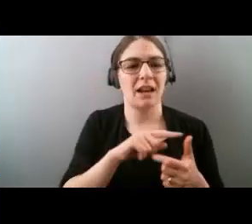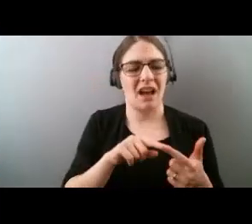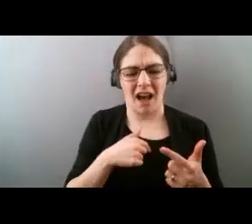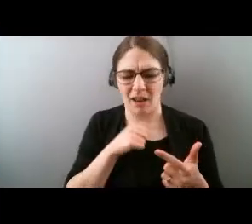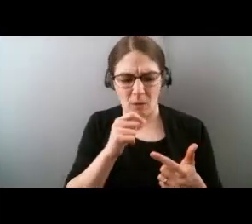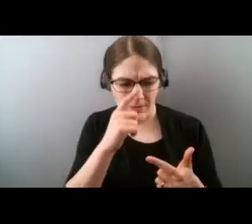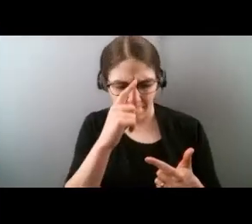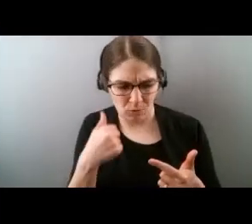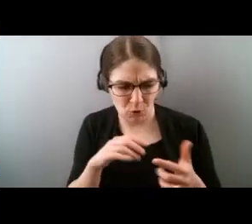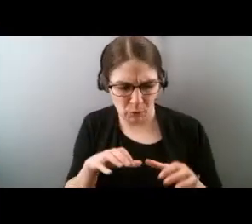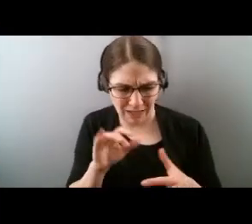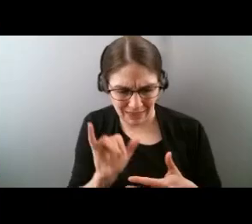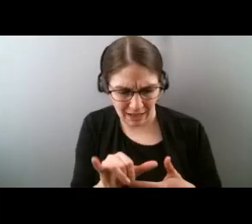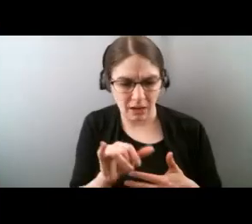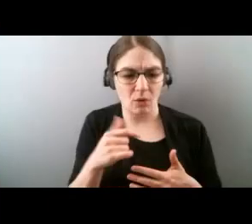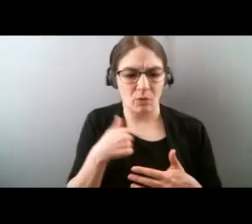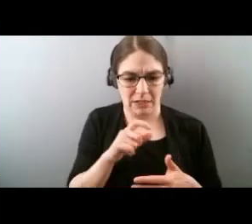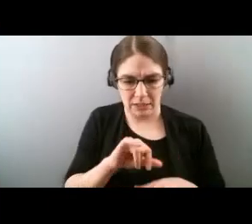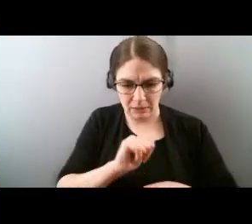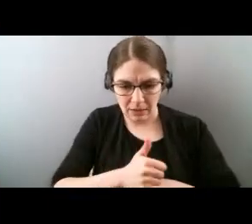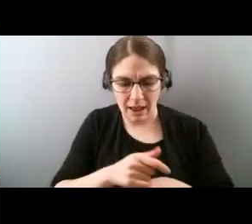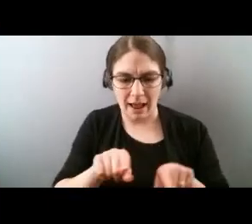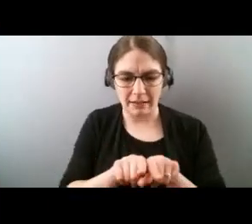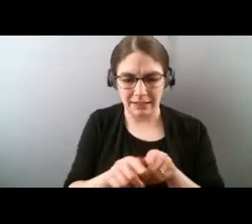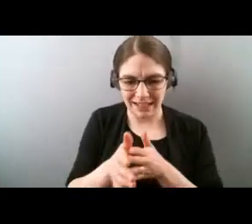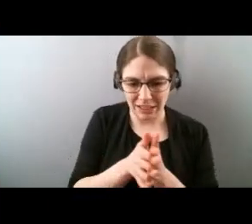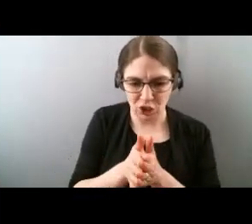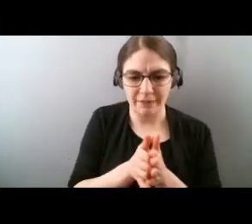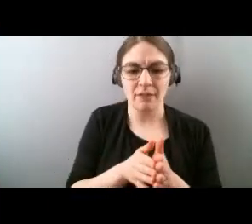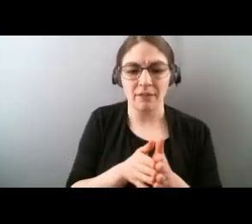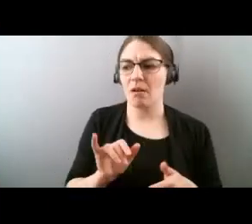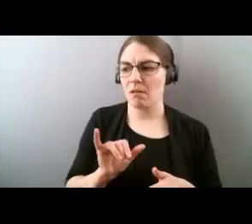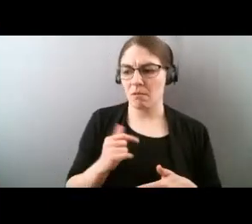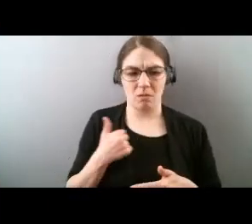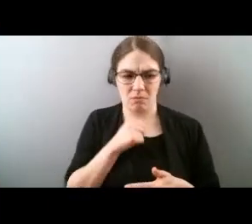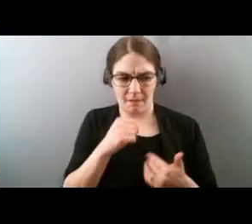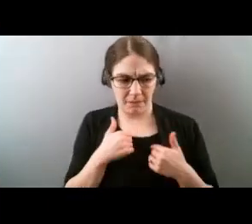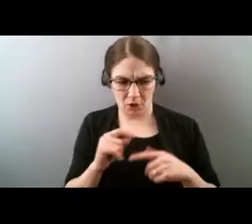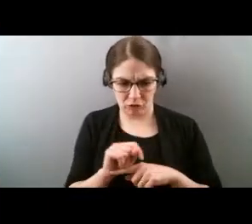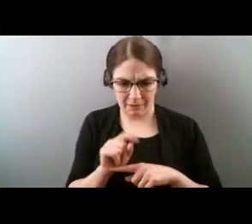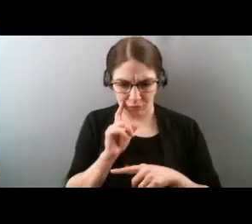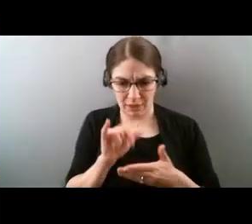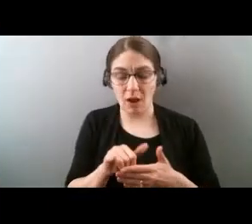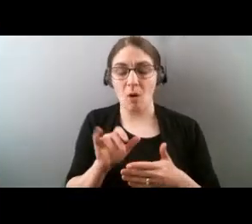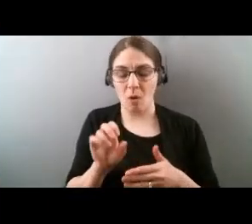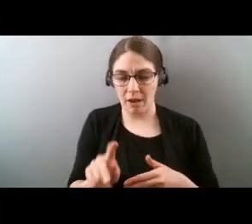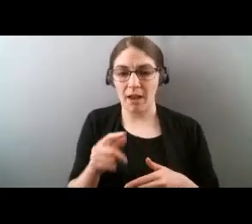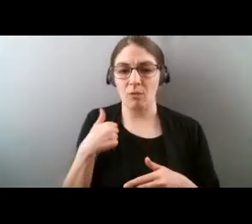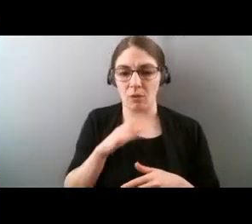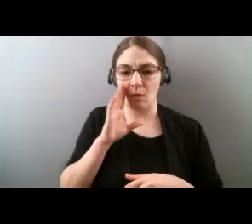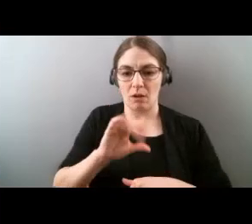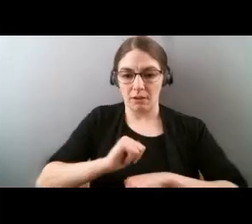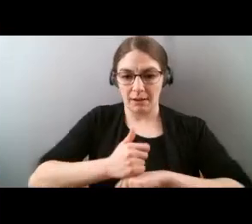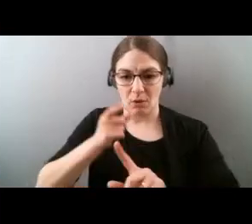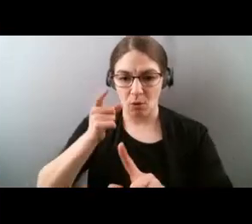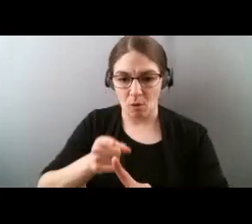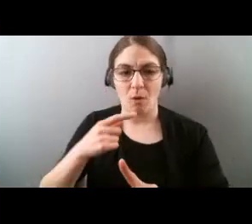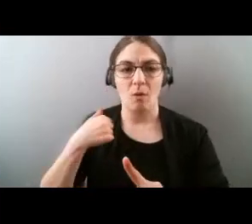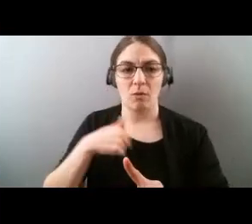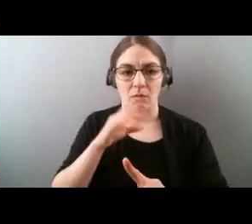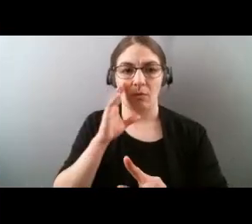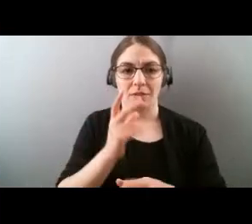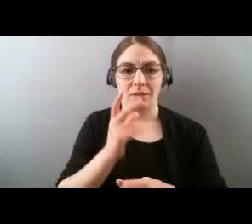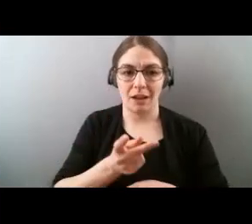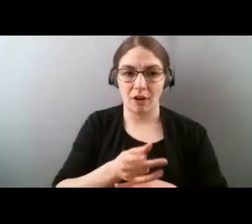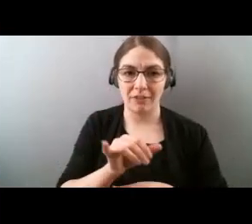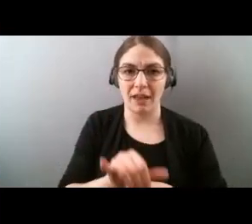let's put that as an initiative. It's like, we don't have any training. All right. So let's put an initiative that we will take care and be realistic, like what Craig